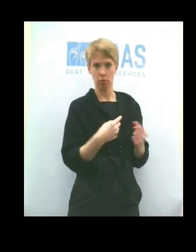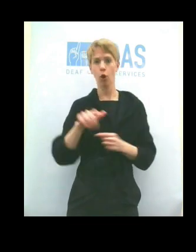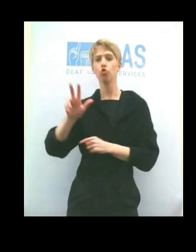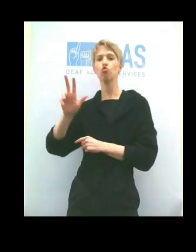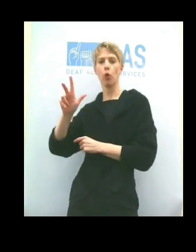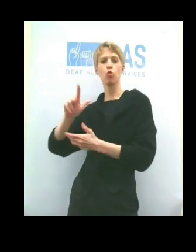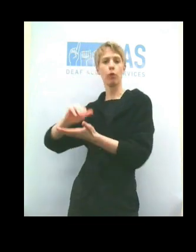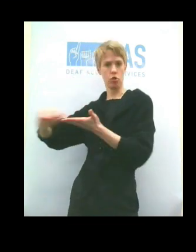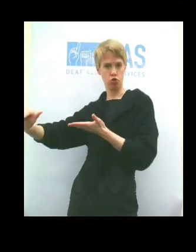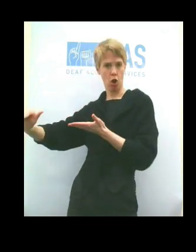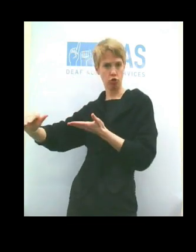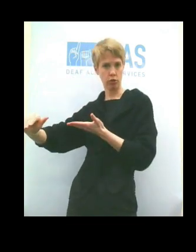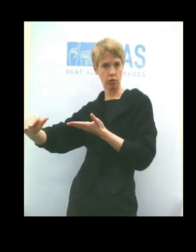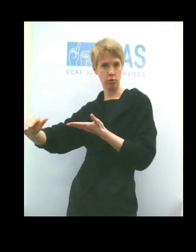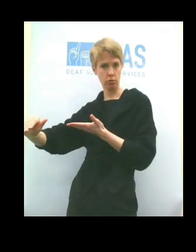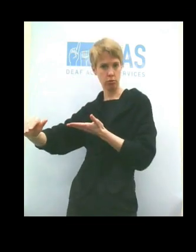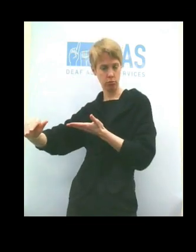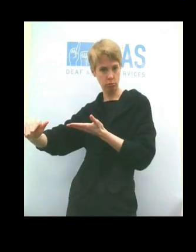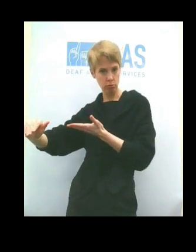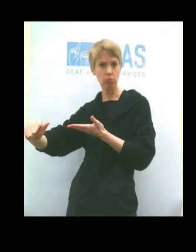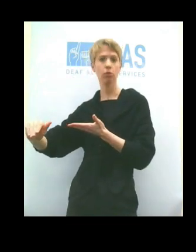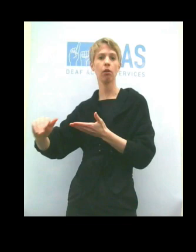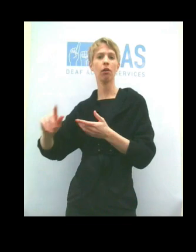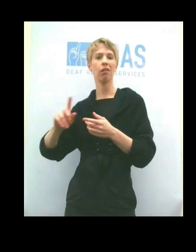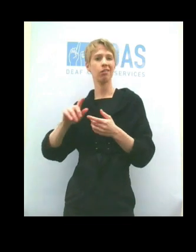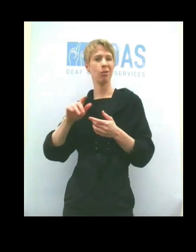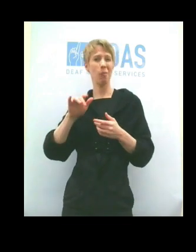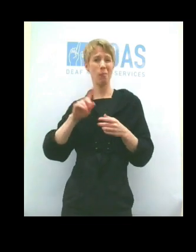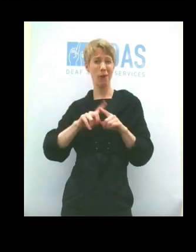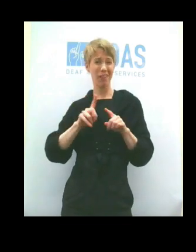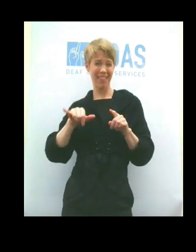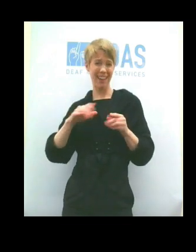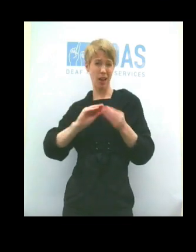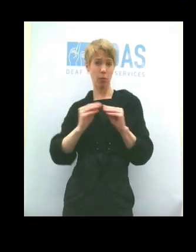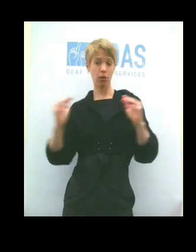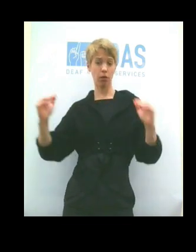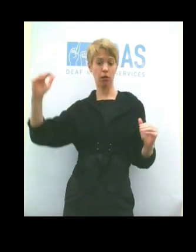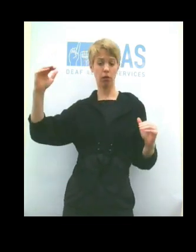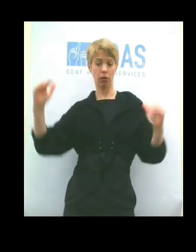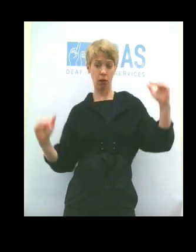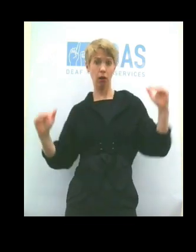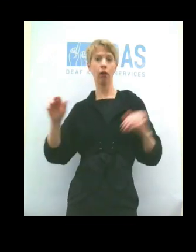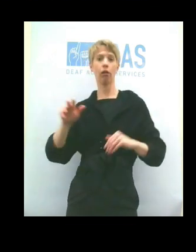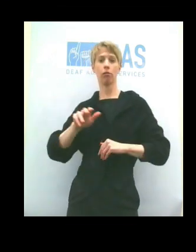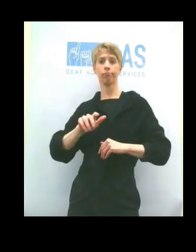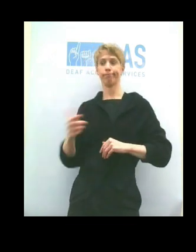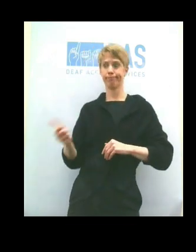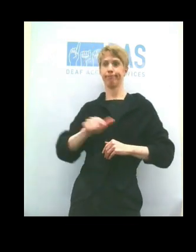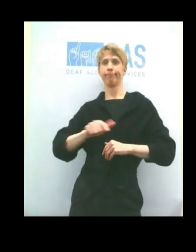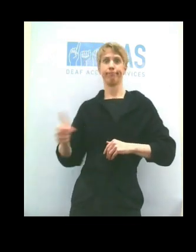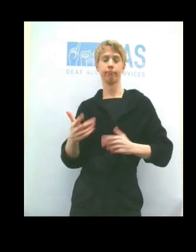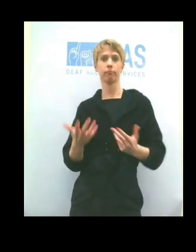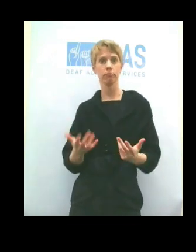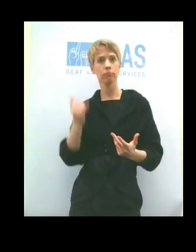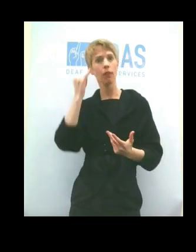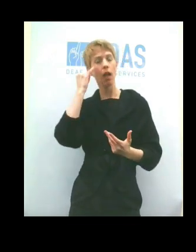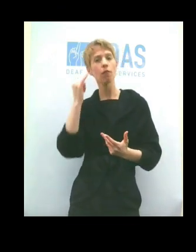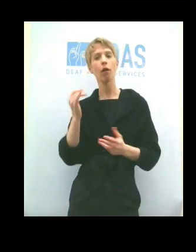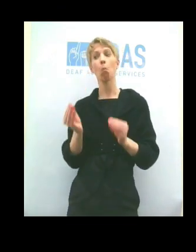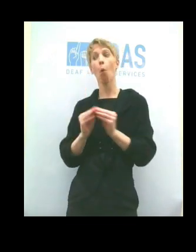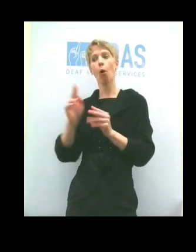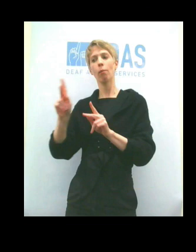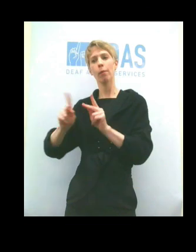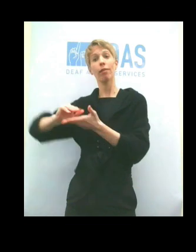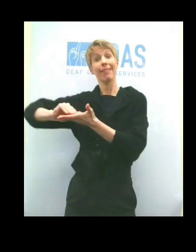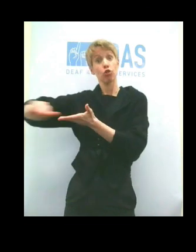admissions exceeded discharges. It's been bouncing back and forth. If we continue to see discharges exceeding